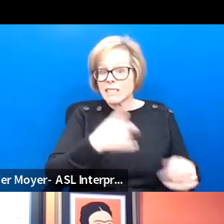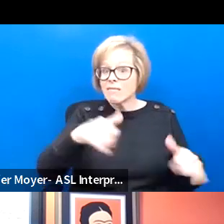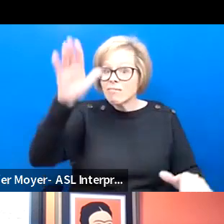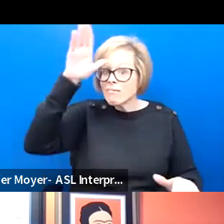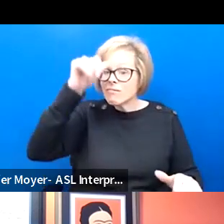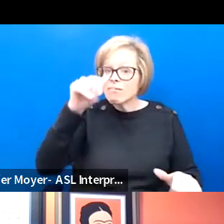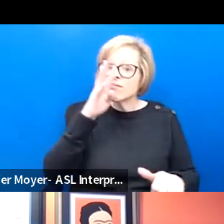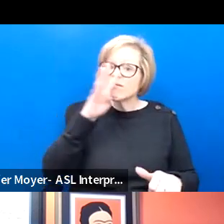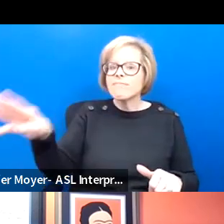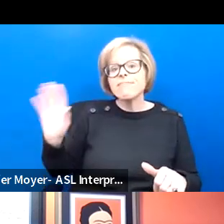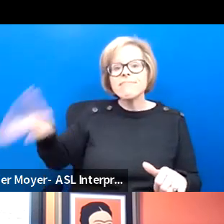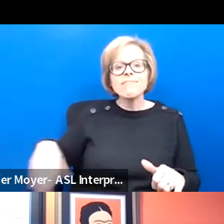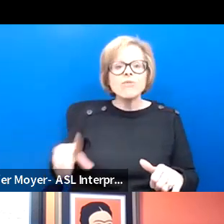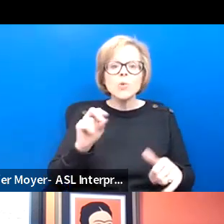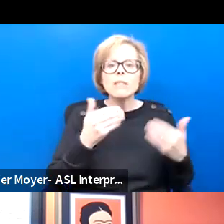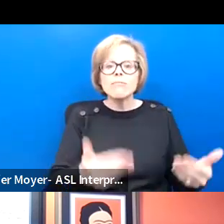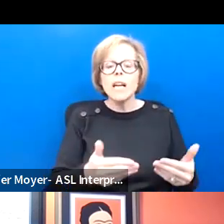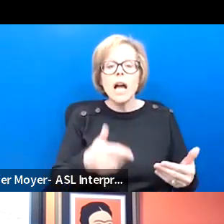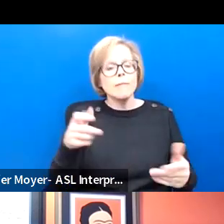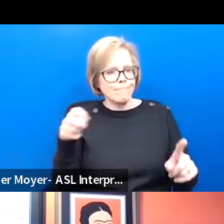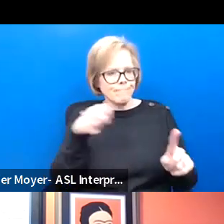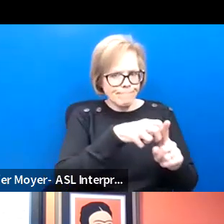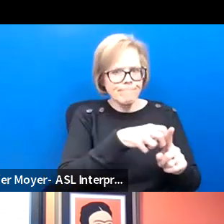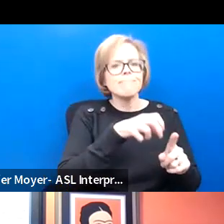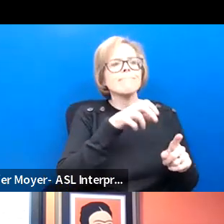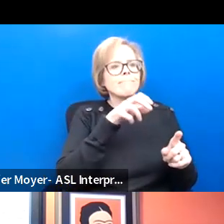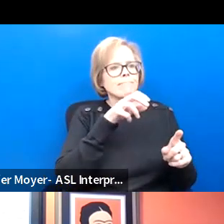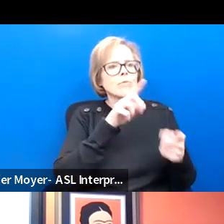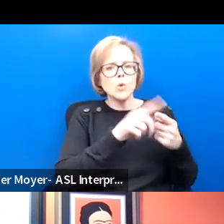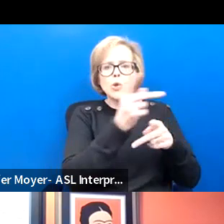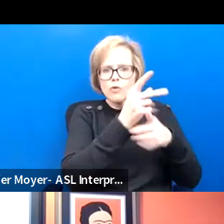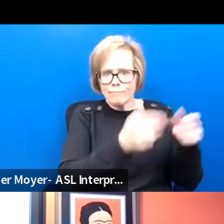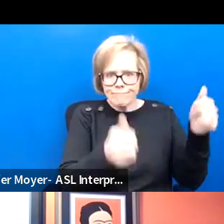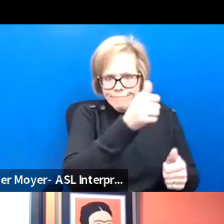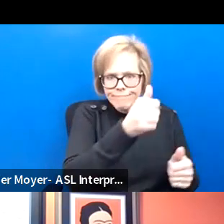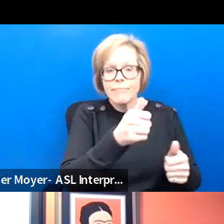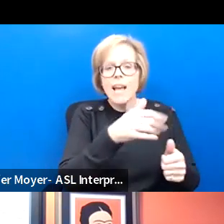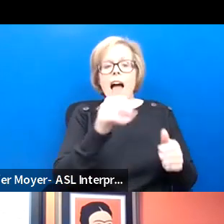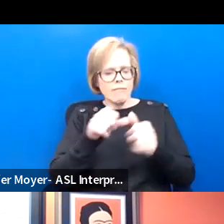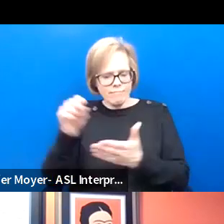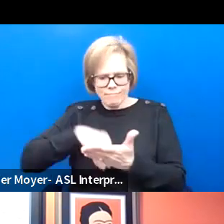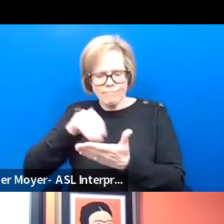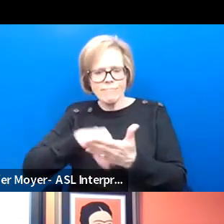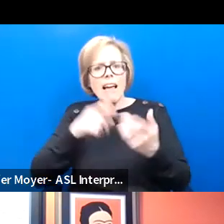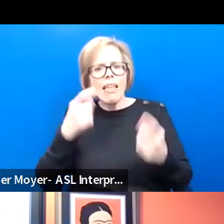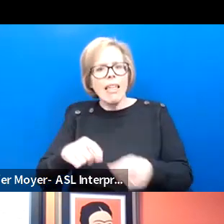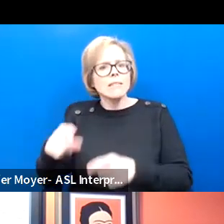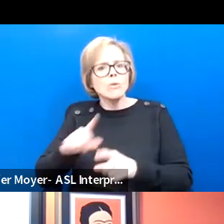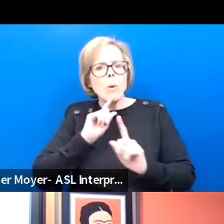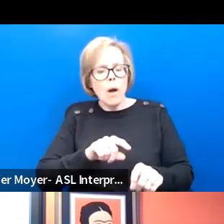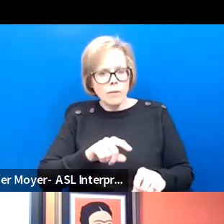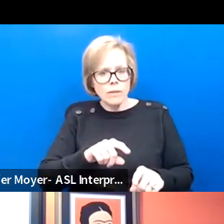everything, then you go to the supervisor and you continue to fill in the incident reports. They do get looked at. They very seriously get looked